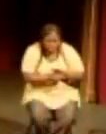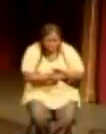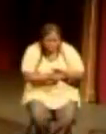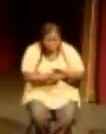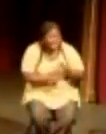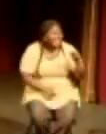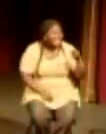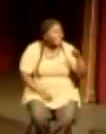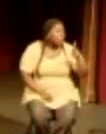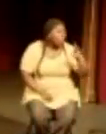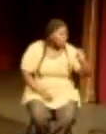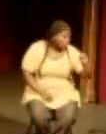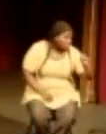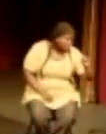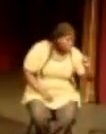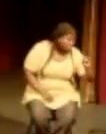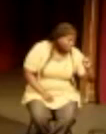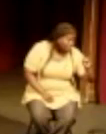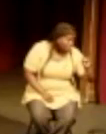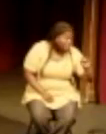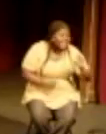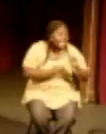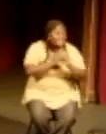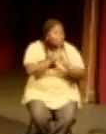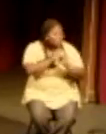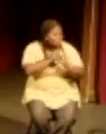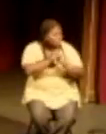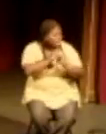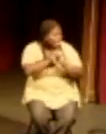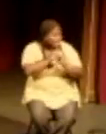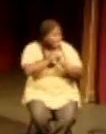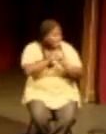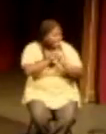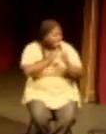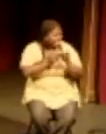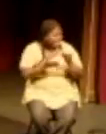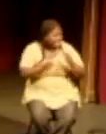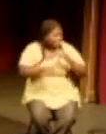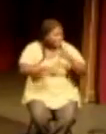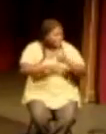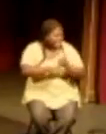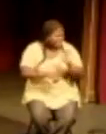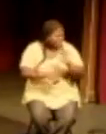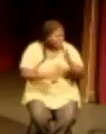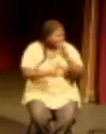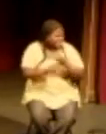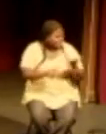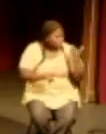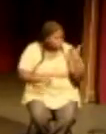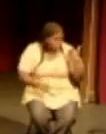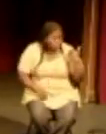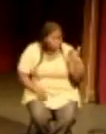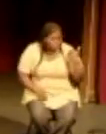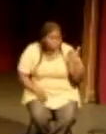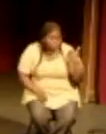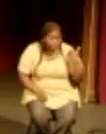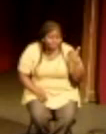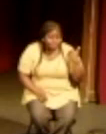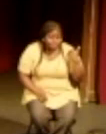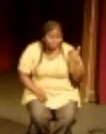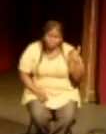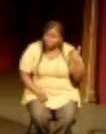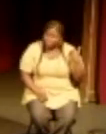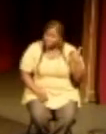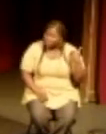a marketing campaign that we put together about 6 months ago or so. The foundation is doing their own, and